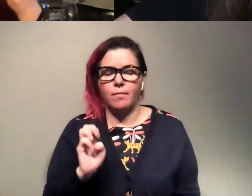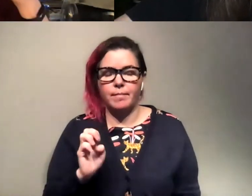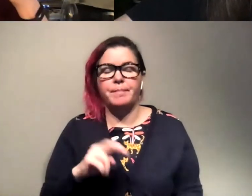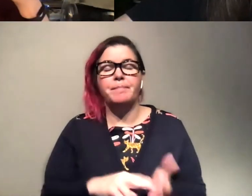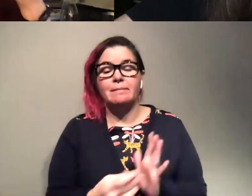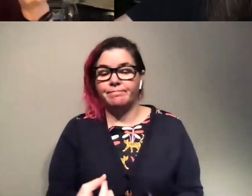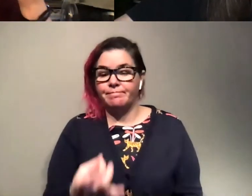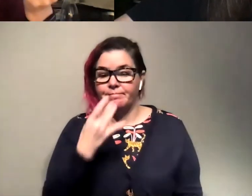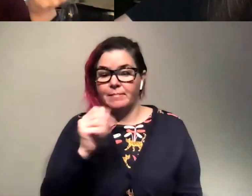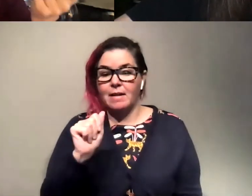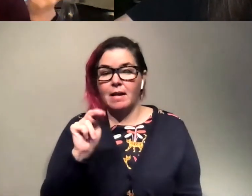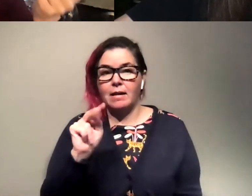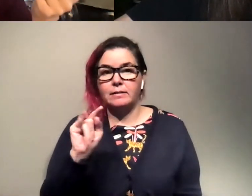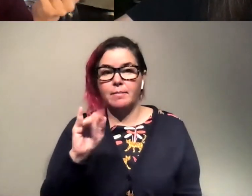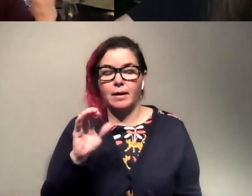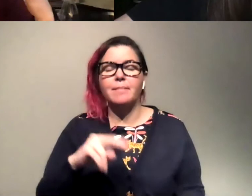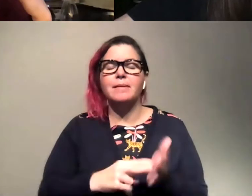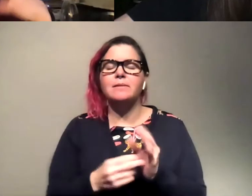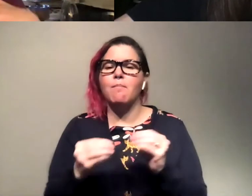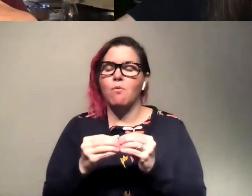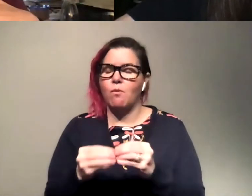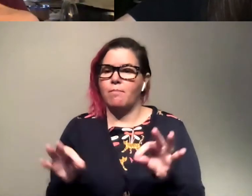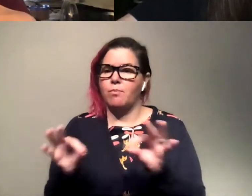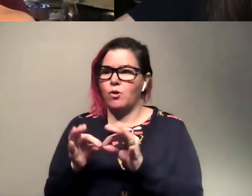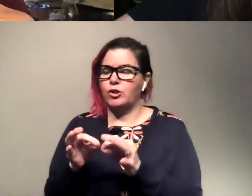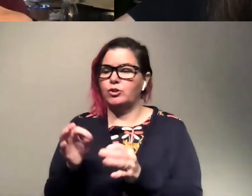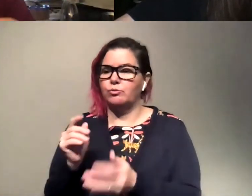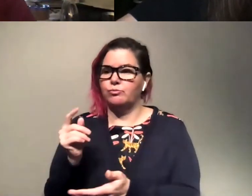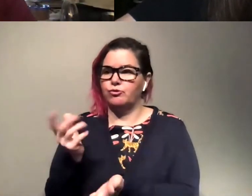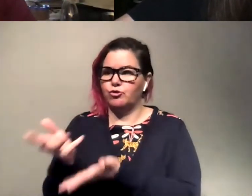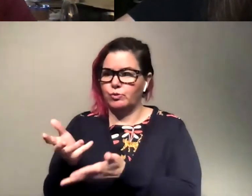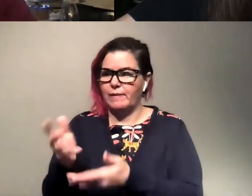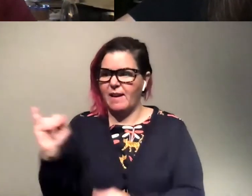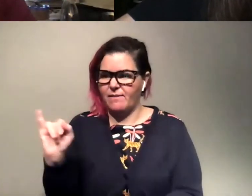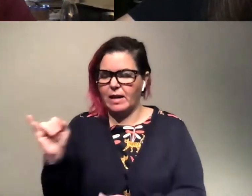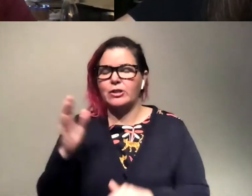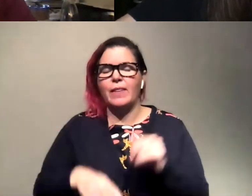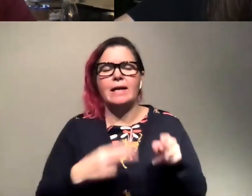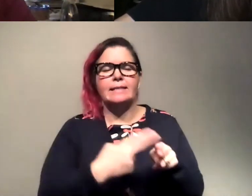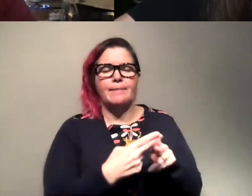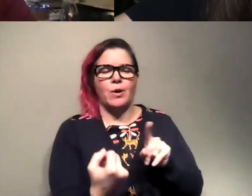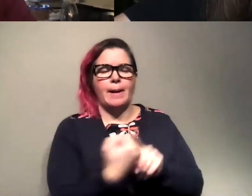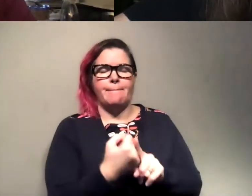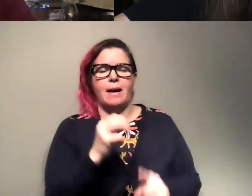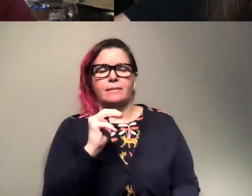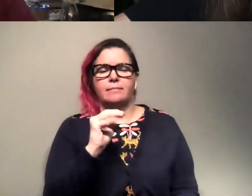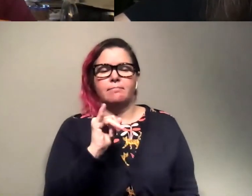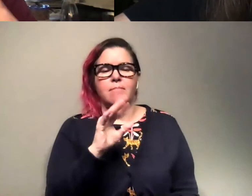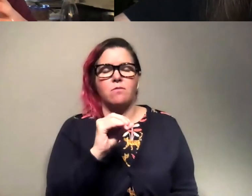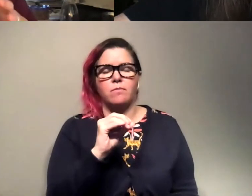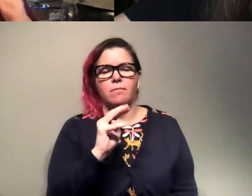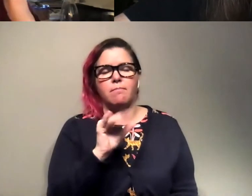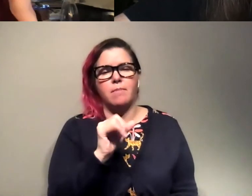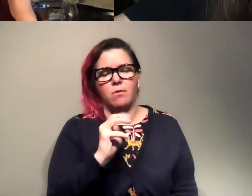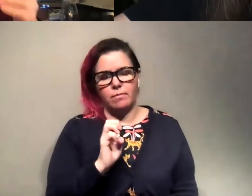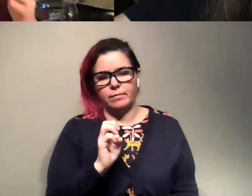it's because it's more important to treat the infection than the temporary impact it will have on our microbiome. Because what people have been able to show in a lot of cases is